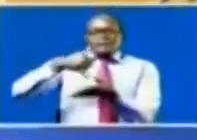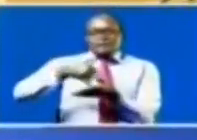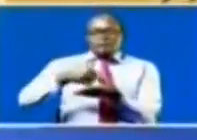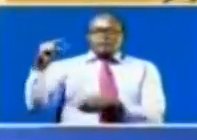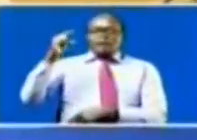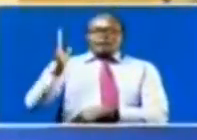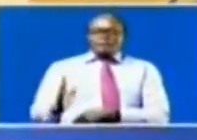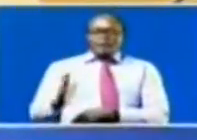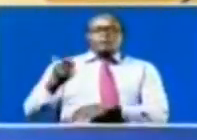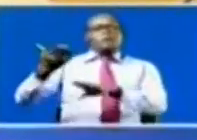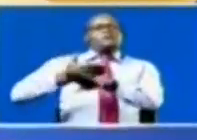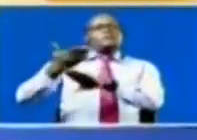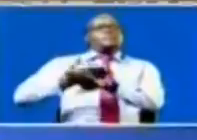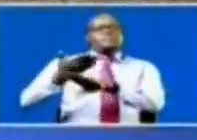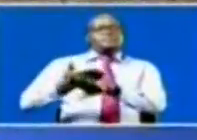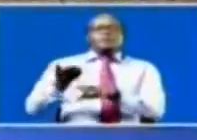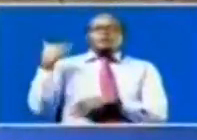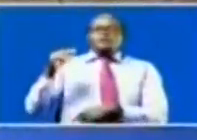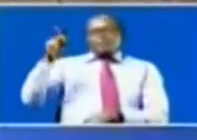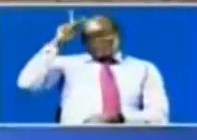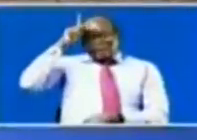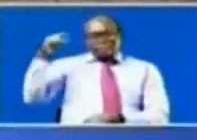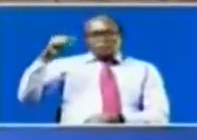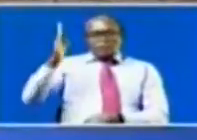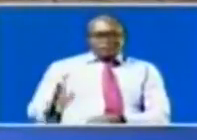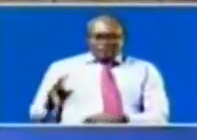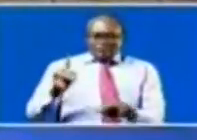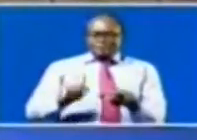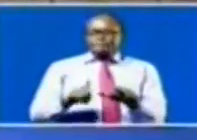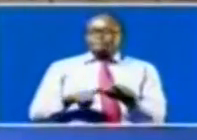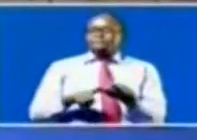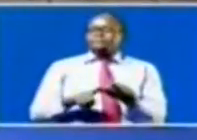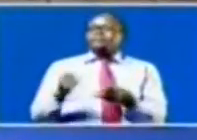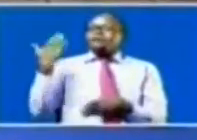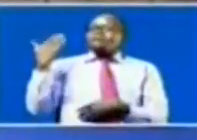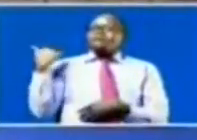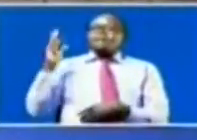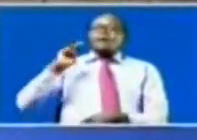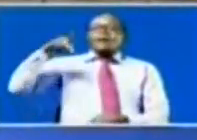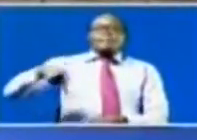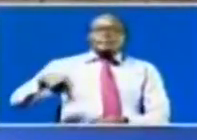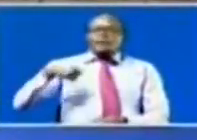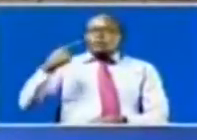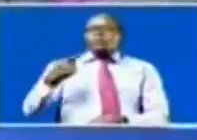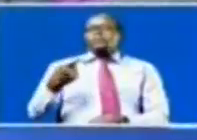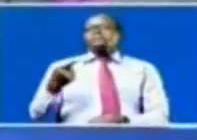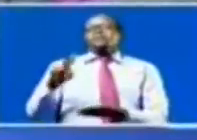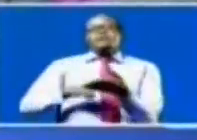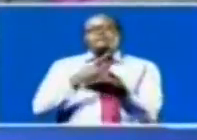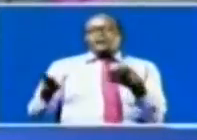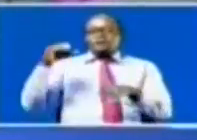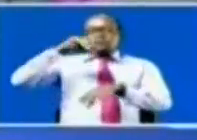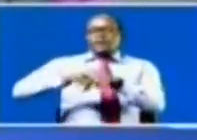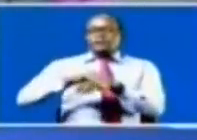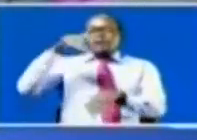Kirinyaga Governor Anne Waiguru, former Kiambu Governor William Kabogo, as well as former legislators who failed to clinch the